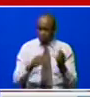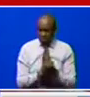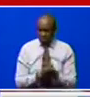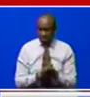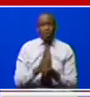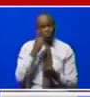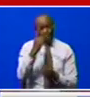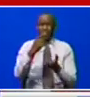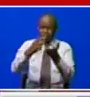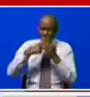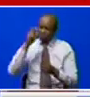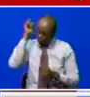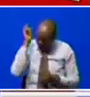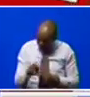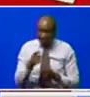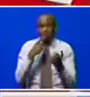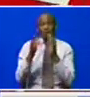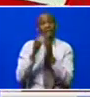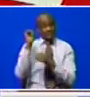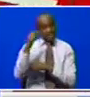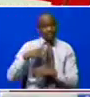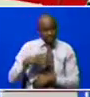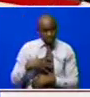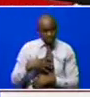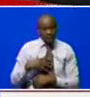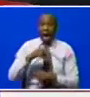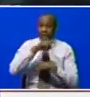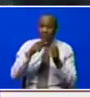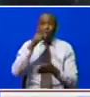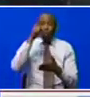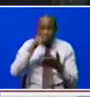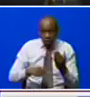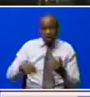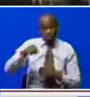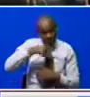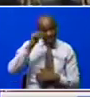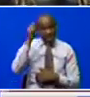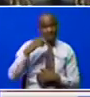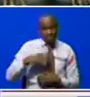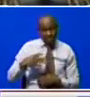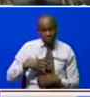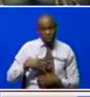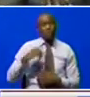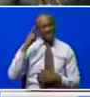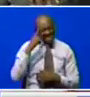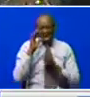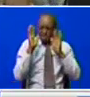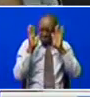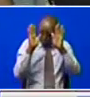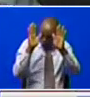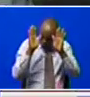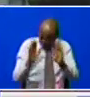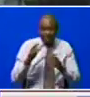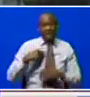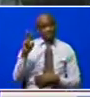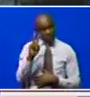one conversation we must have as a country is about what we as Kenyans hold dear as our